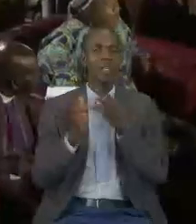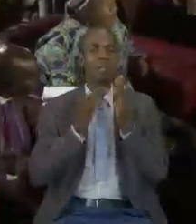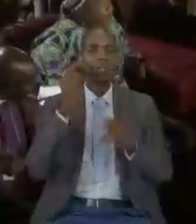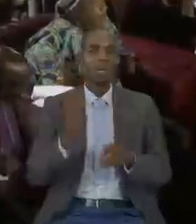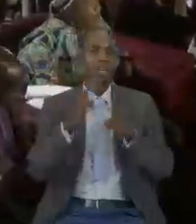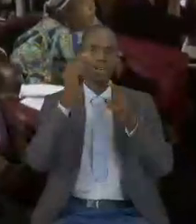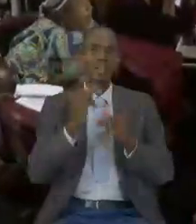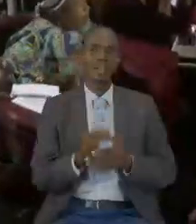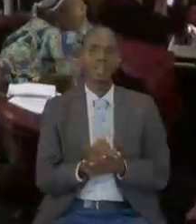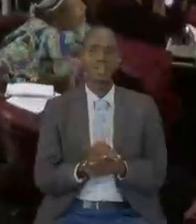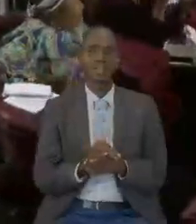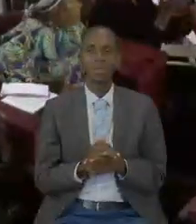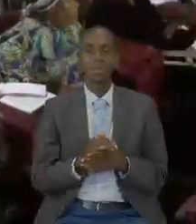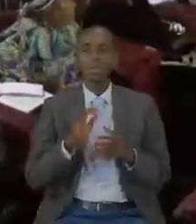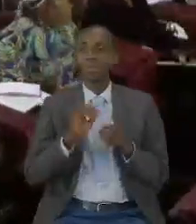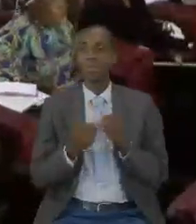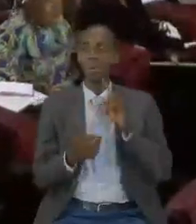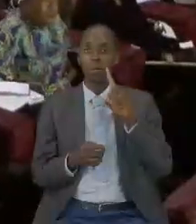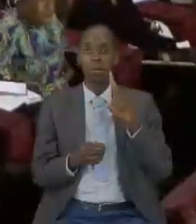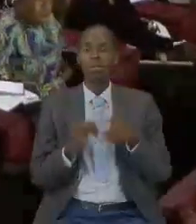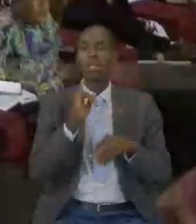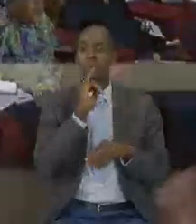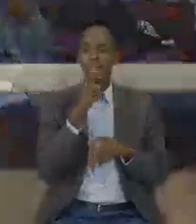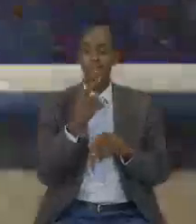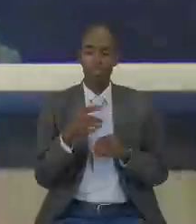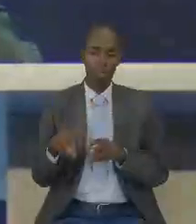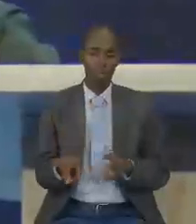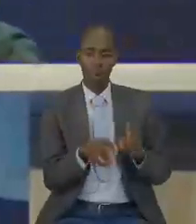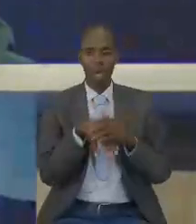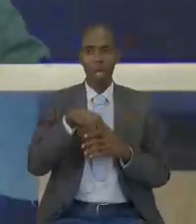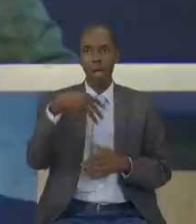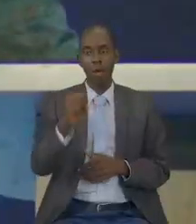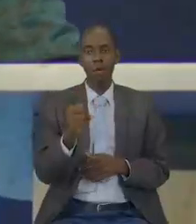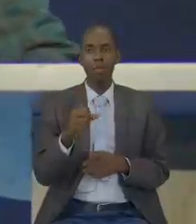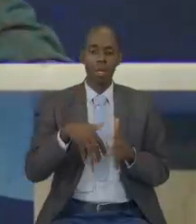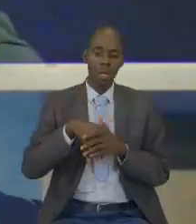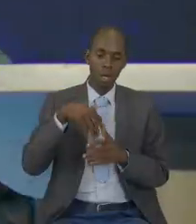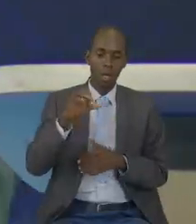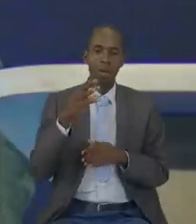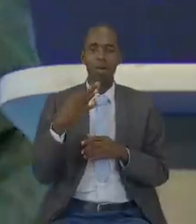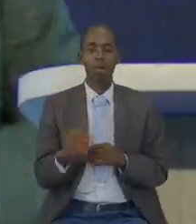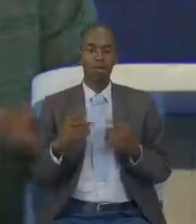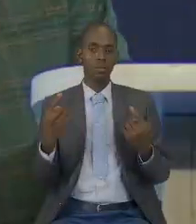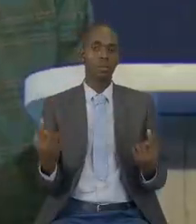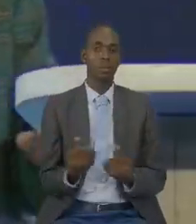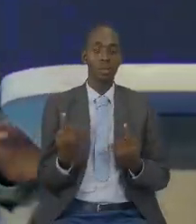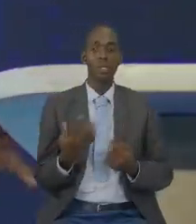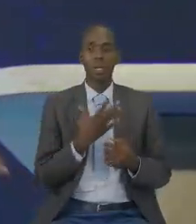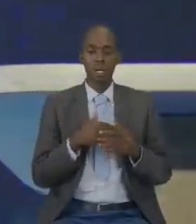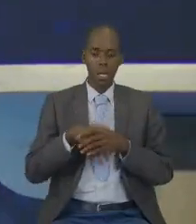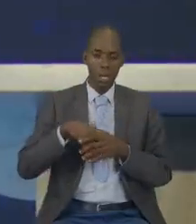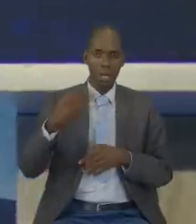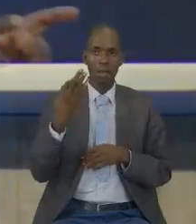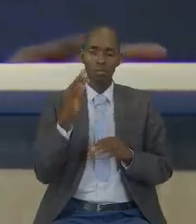name. Number one is the way out. out of transgression and out